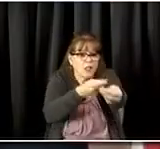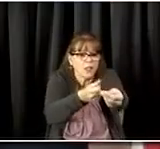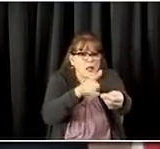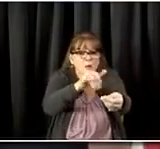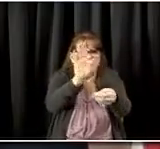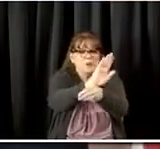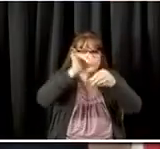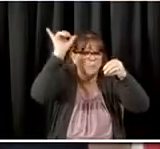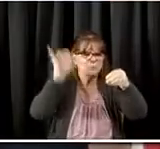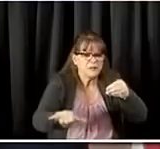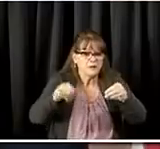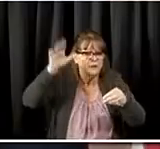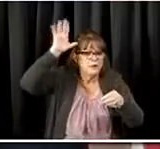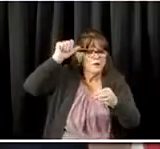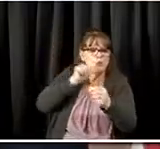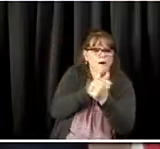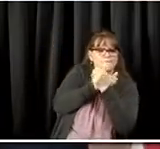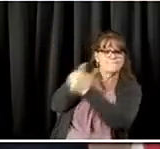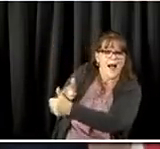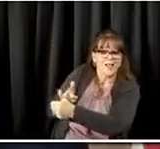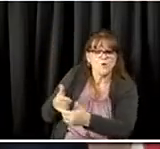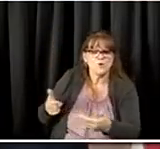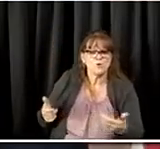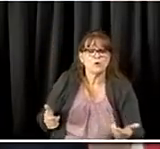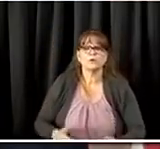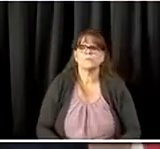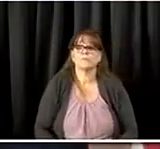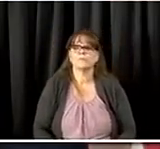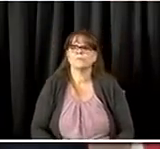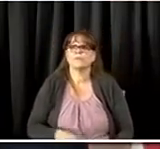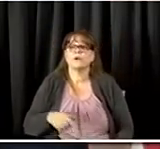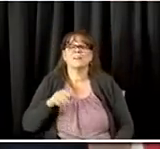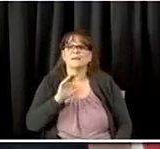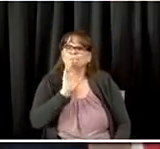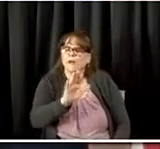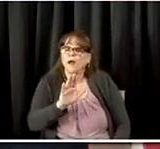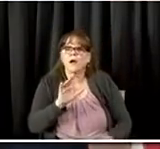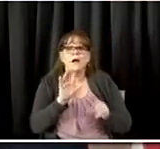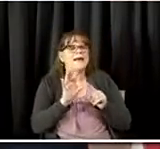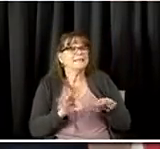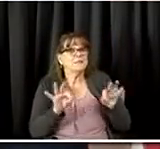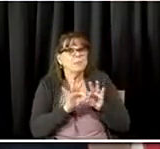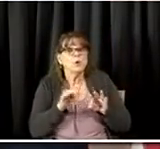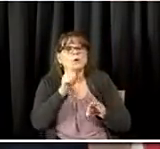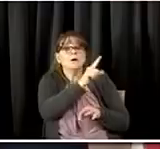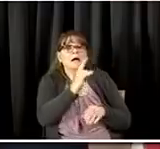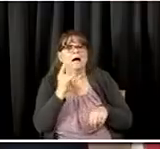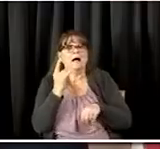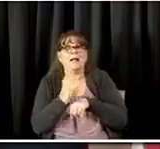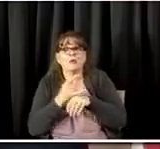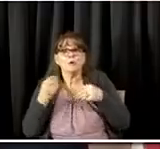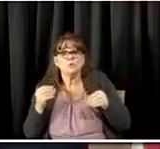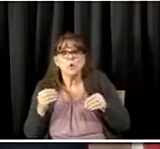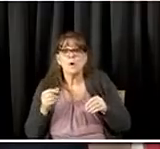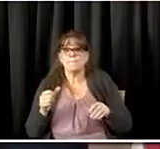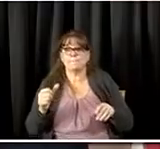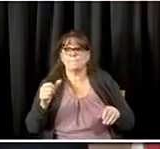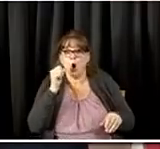it's always a challenge. I mean, there's, liquor stores and bars, and if they serve a 17-year-old, they lose their liquor